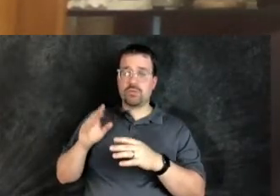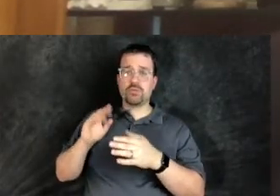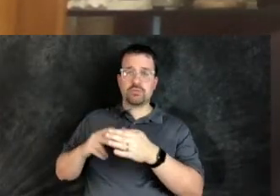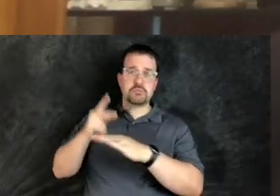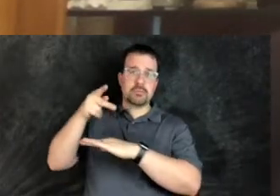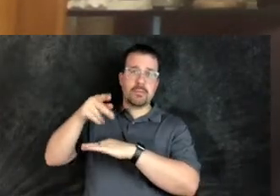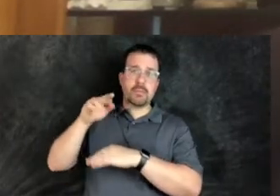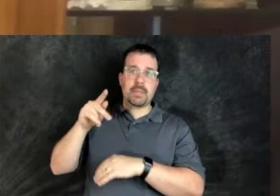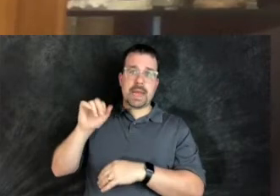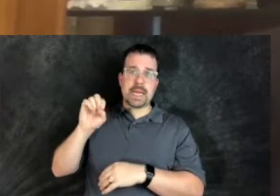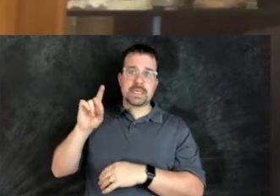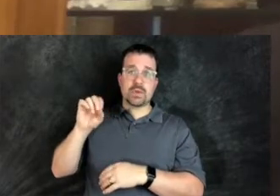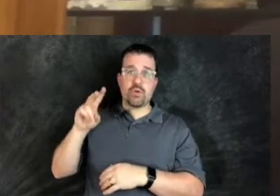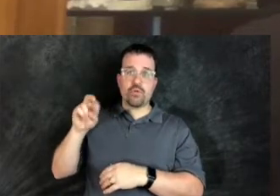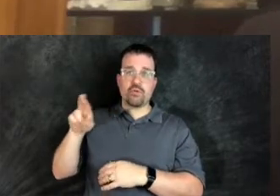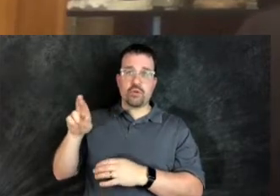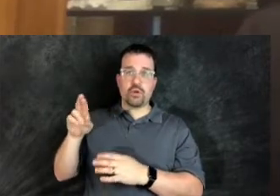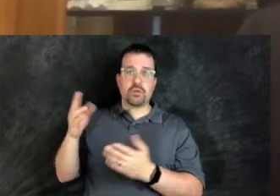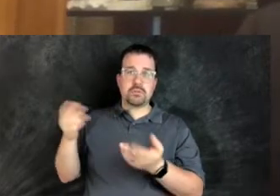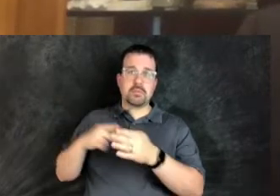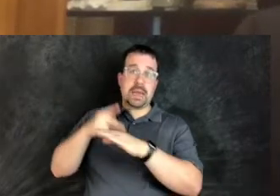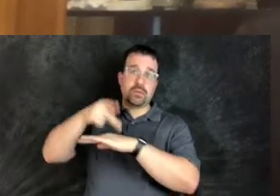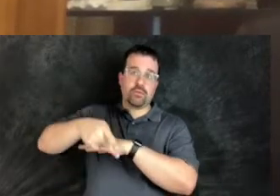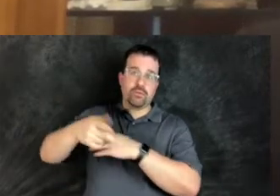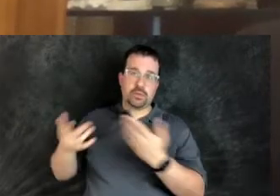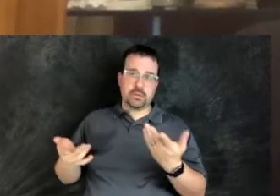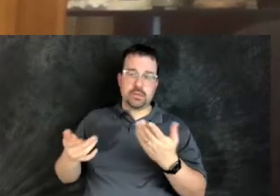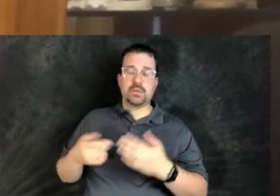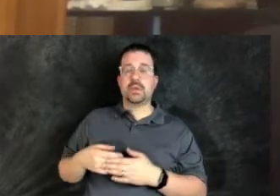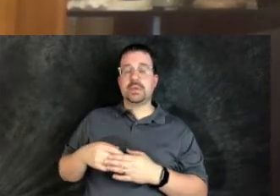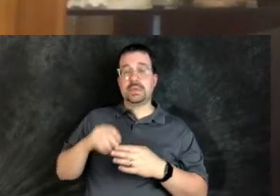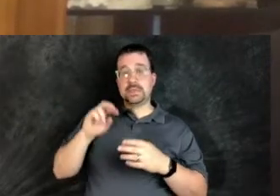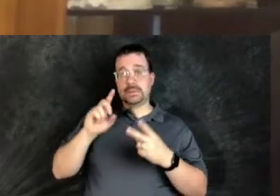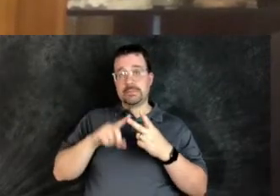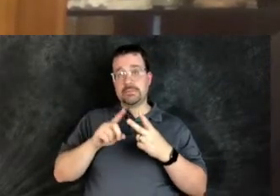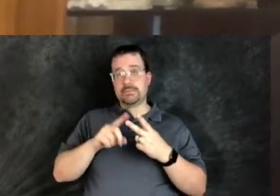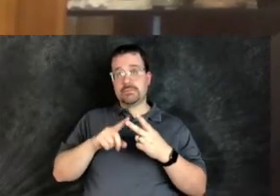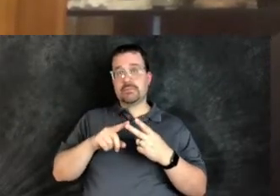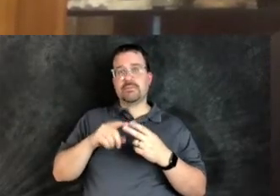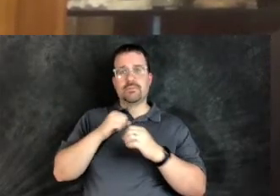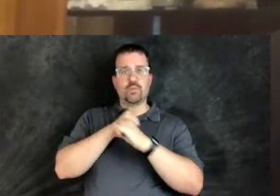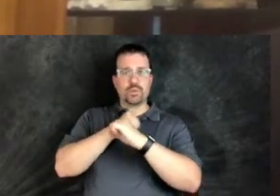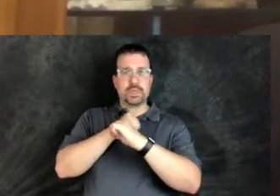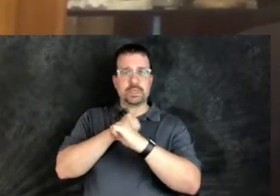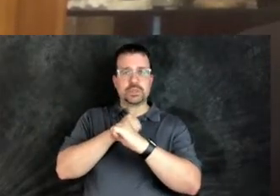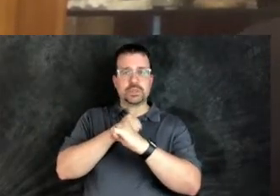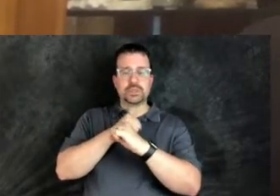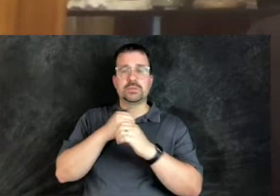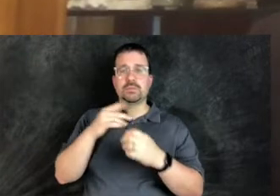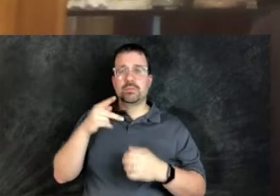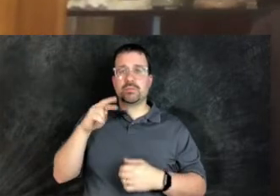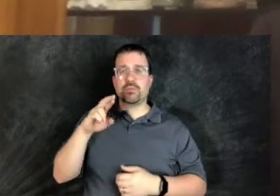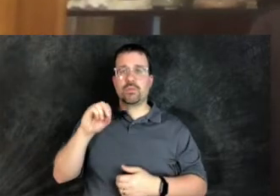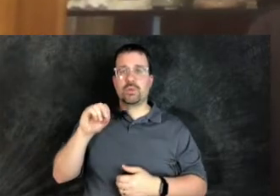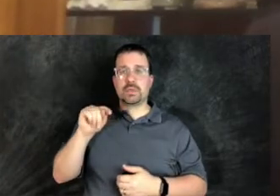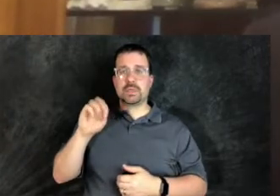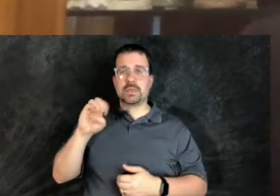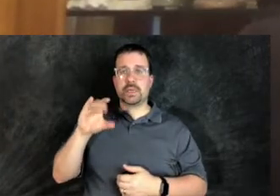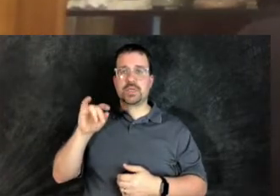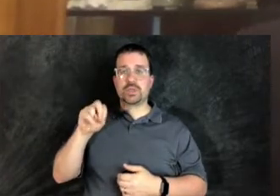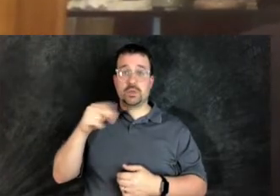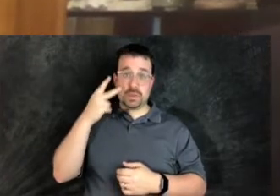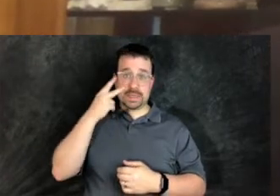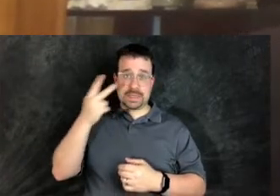passed over. A second key theme in Exodus is the theme of protection. We see this in the parting of the